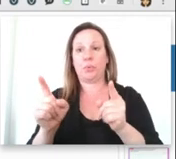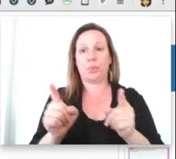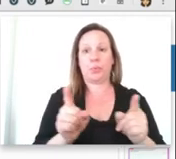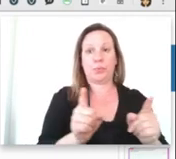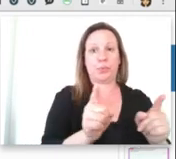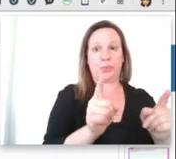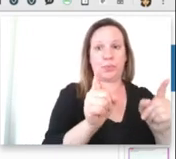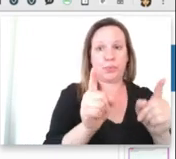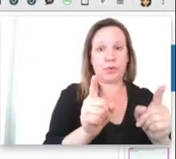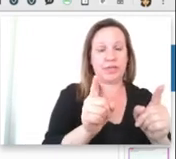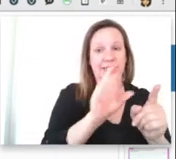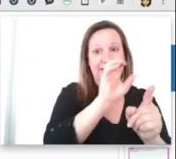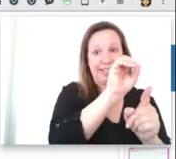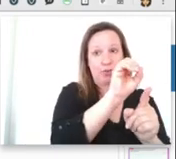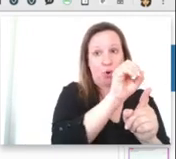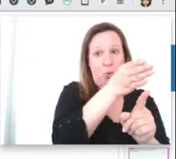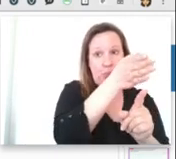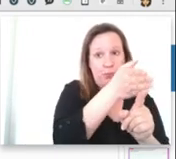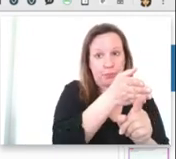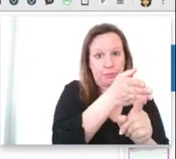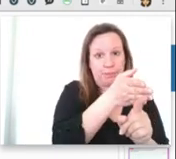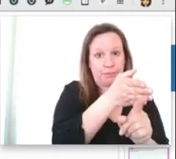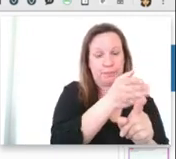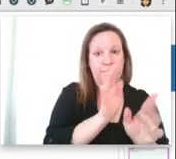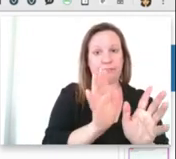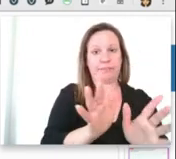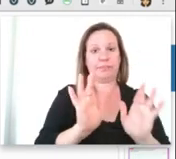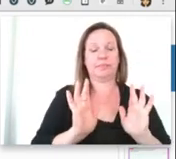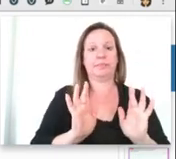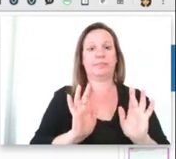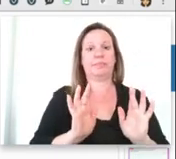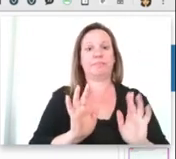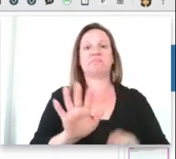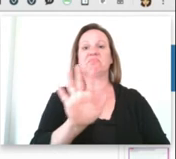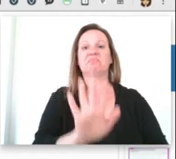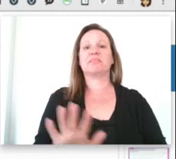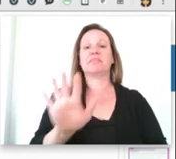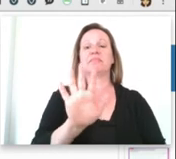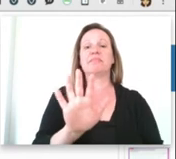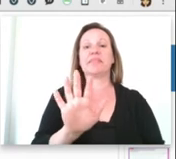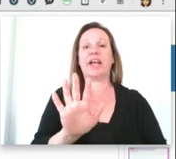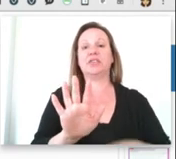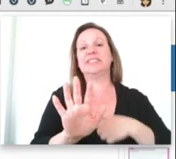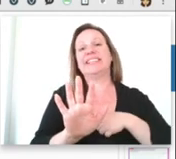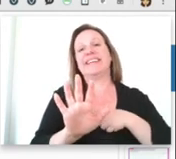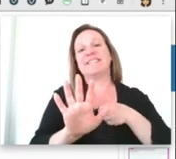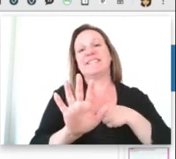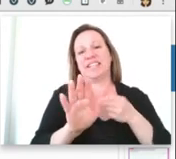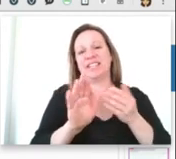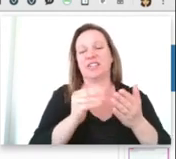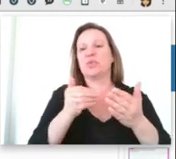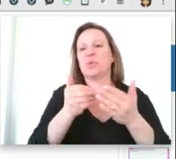up my 0, drop it, and it's about, we're going to round it to 5